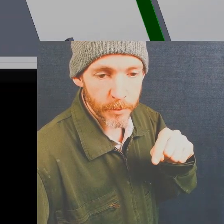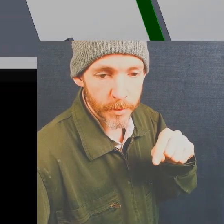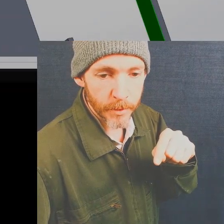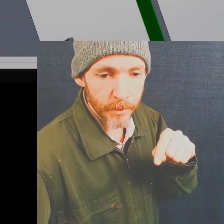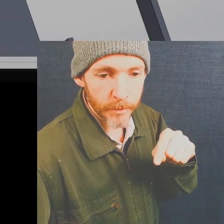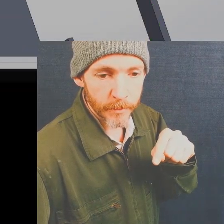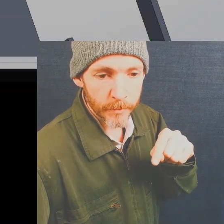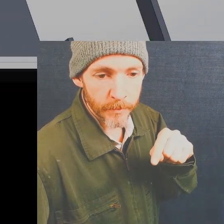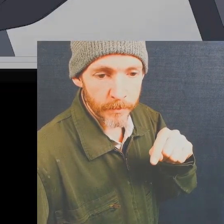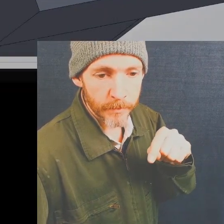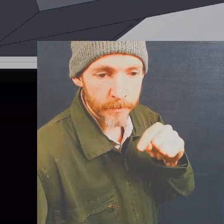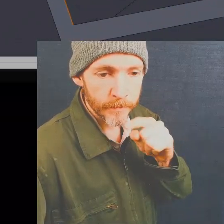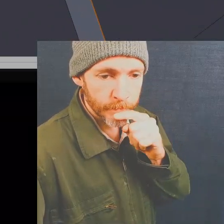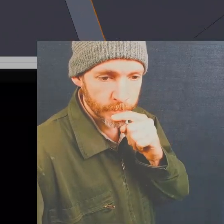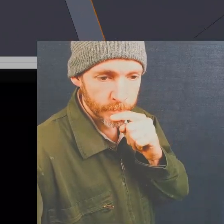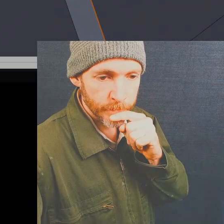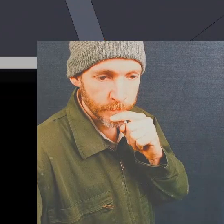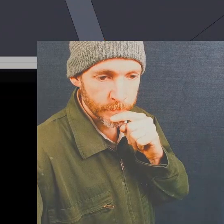Oops.